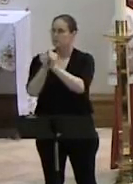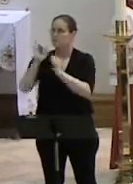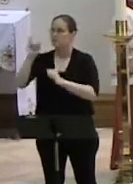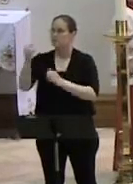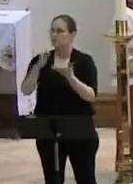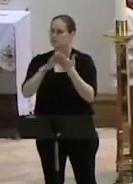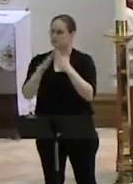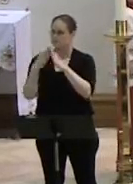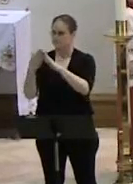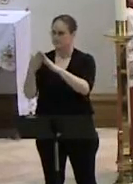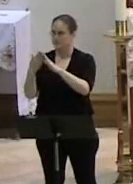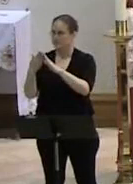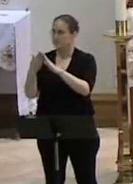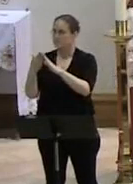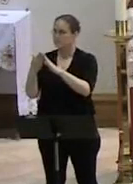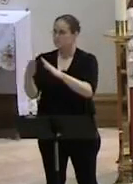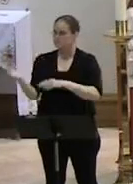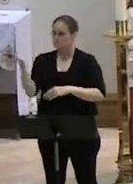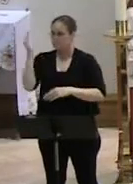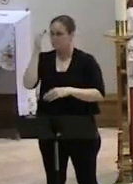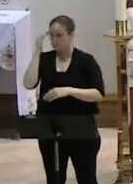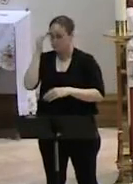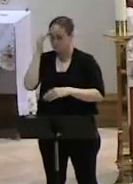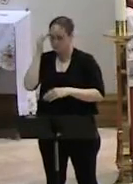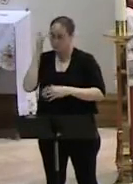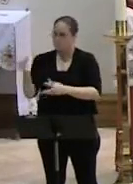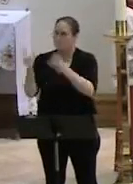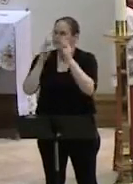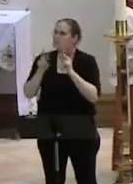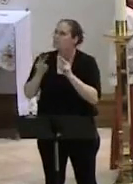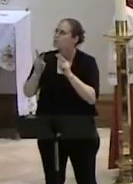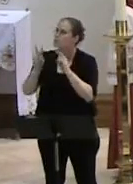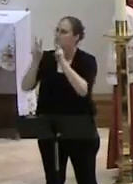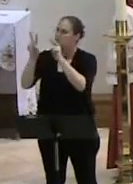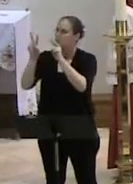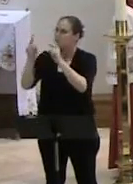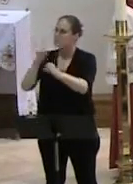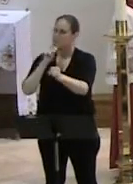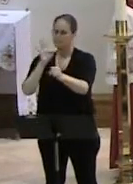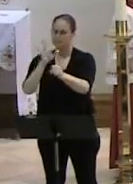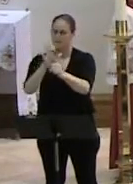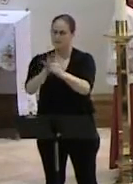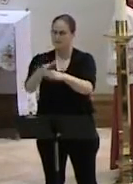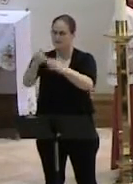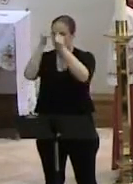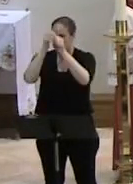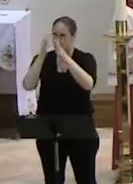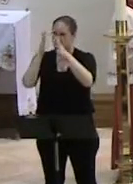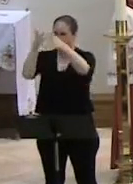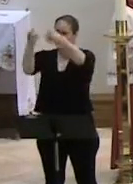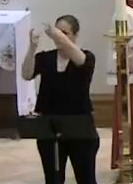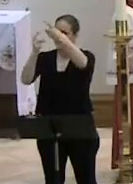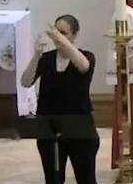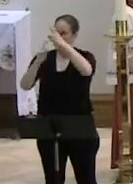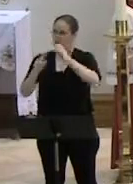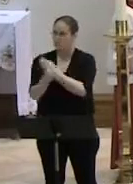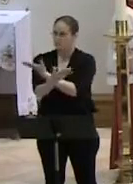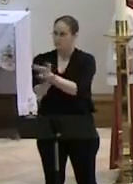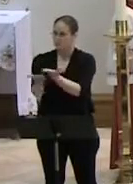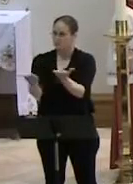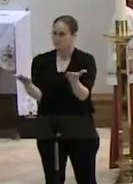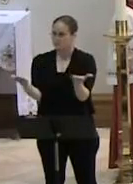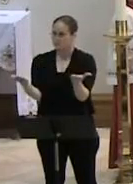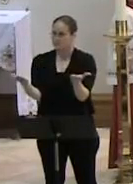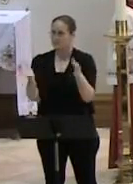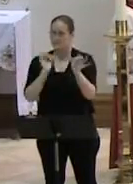You are witnesses of these things, and behold, I am sending the promise of my Father upon you. But stay